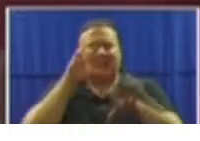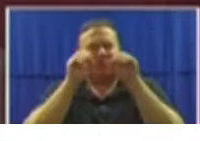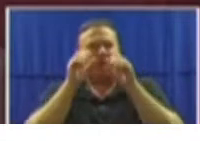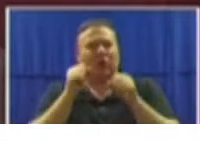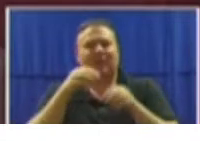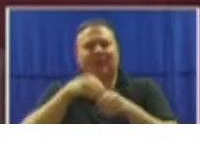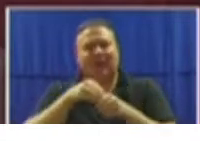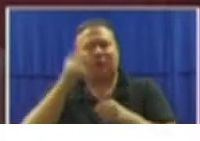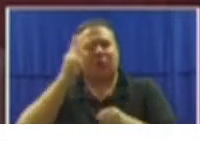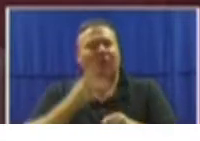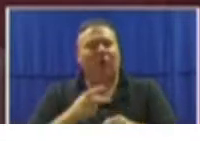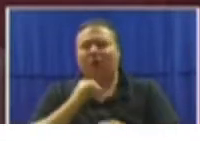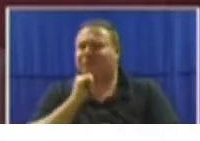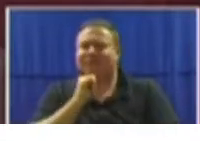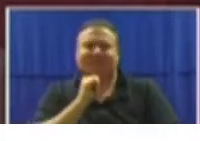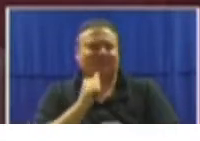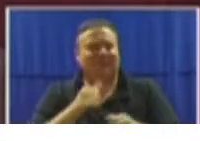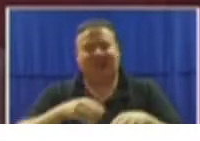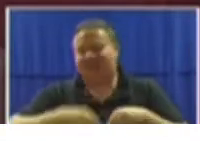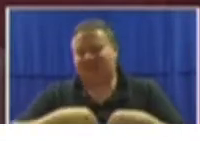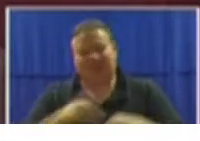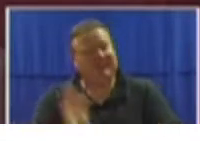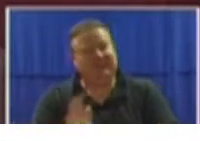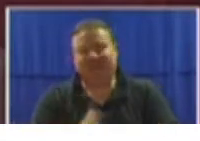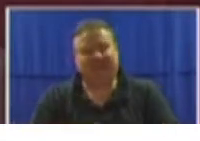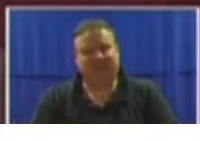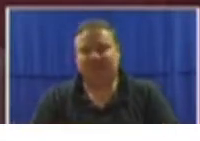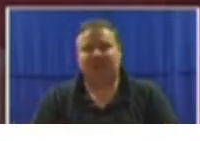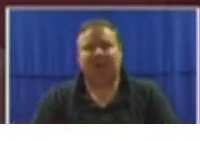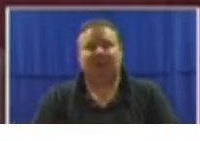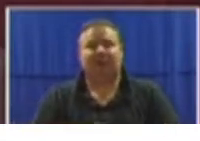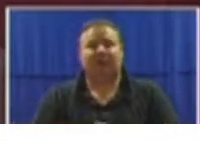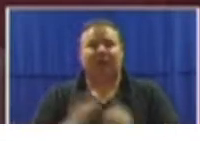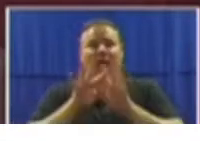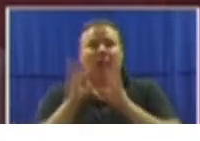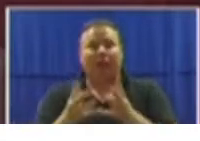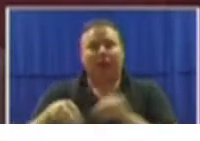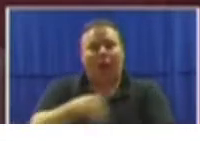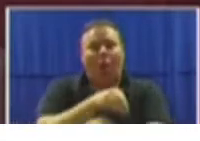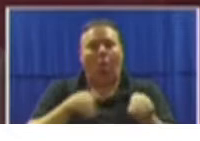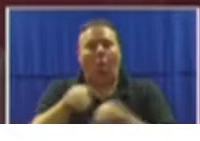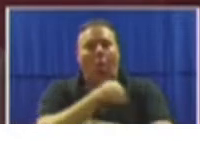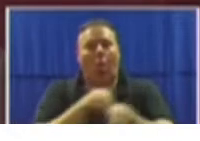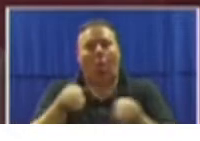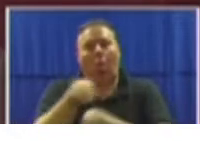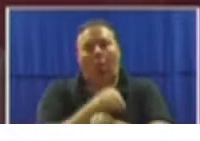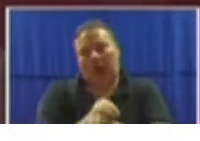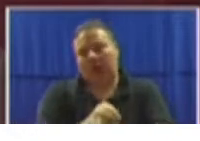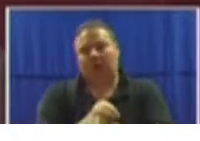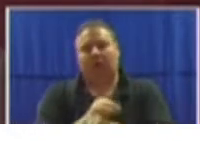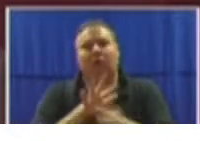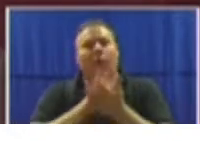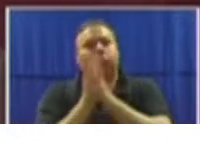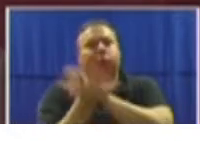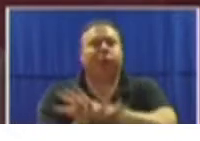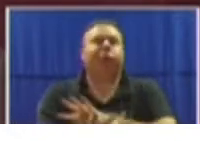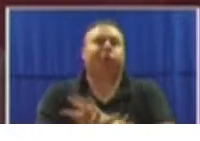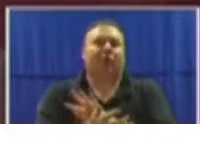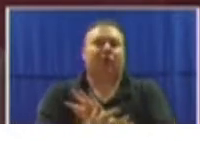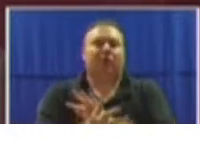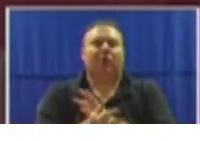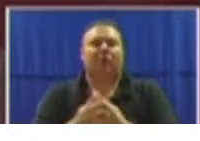only be a recipe for disaster. Cabinet reshuffles adversely impact and erode institutional